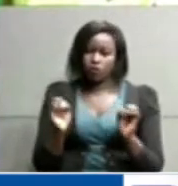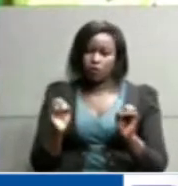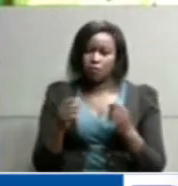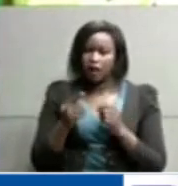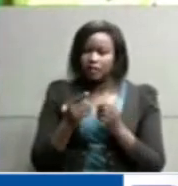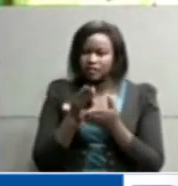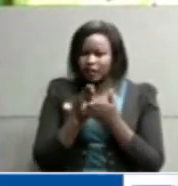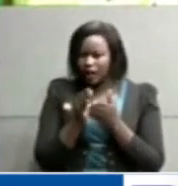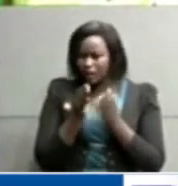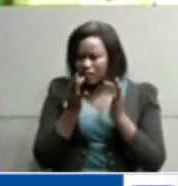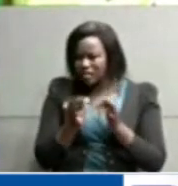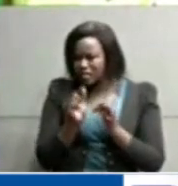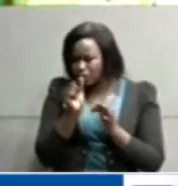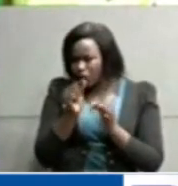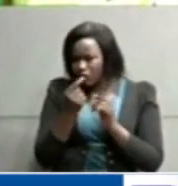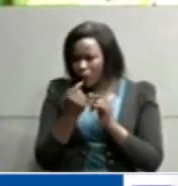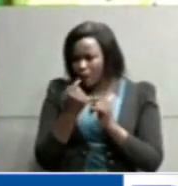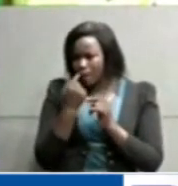But